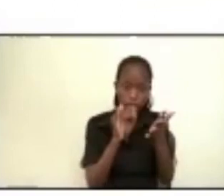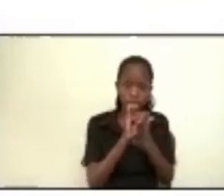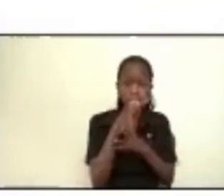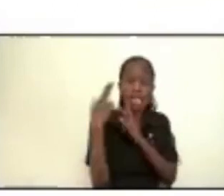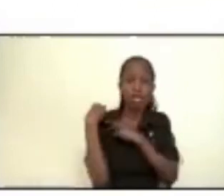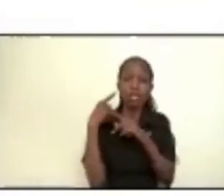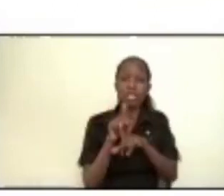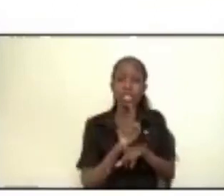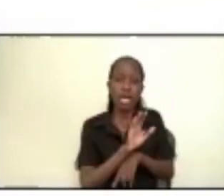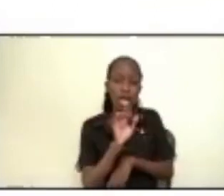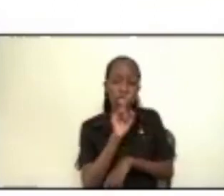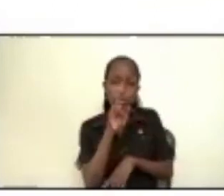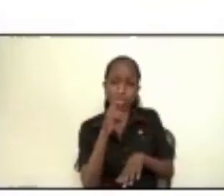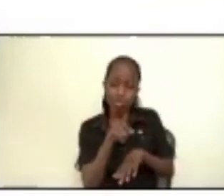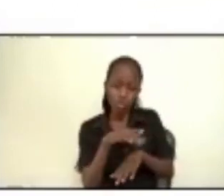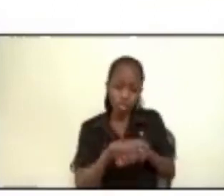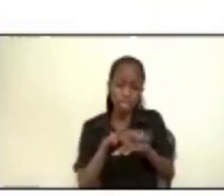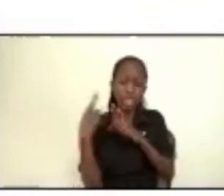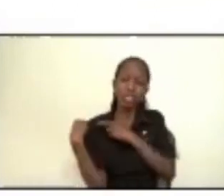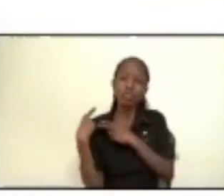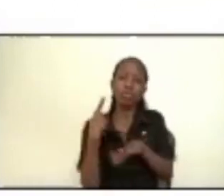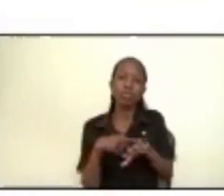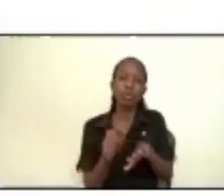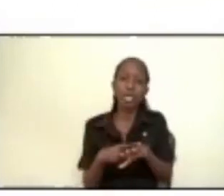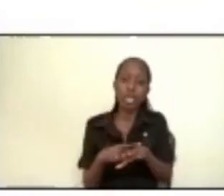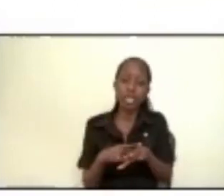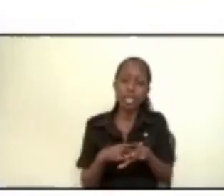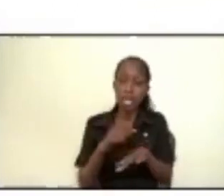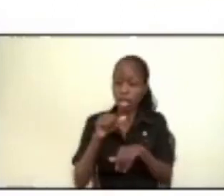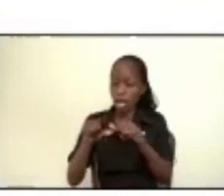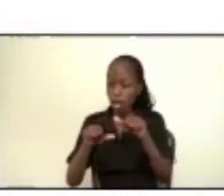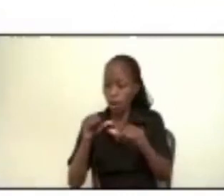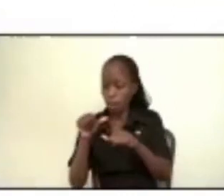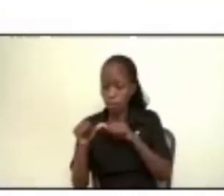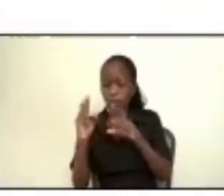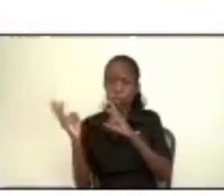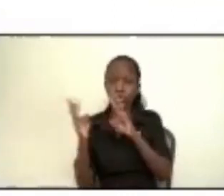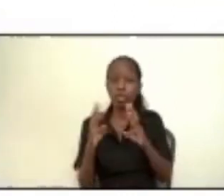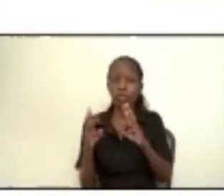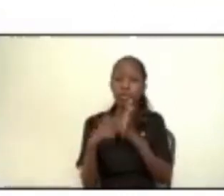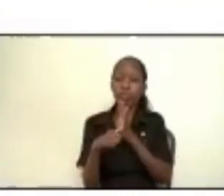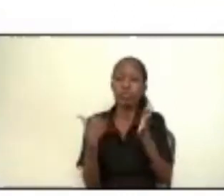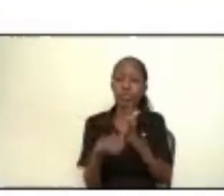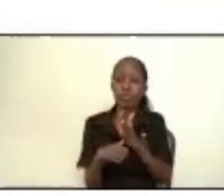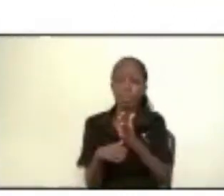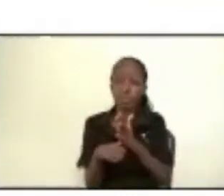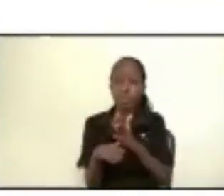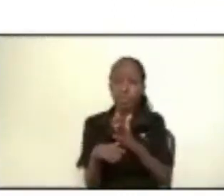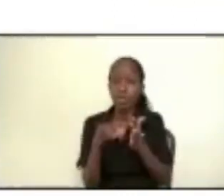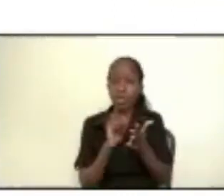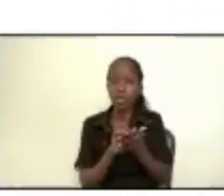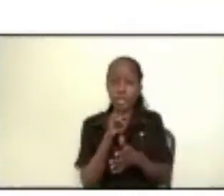when rich countries will actually take the responsibility as far as, the climate issues that they have